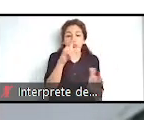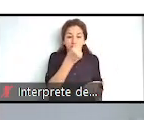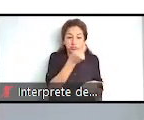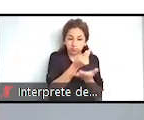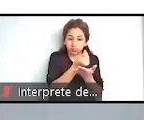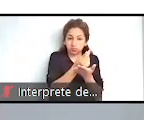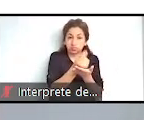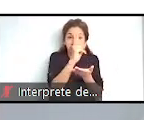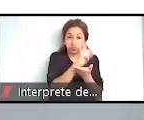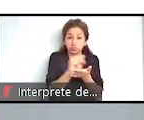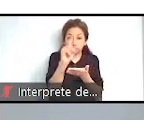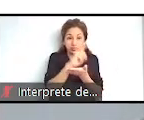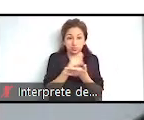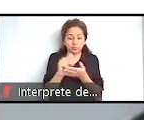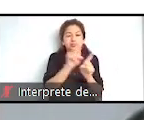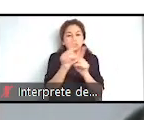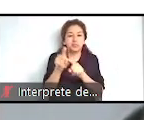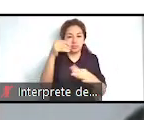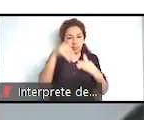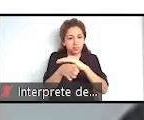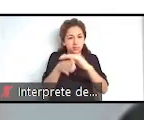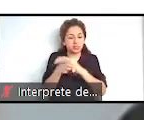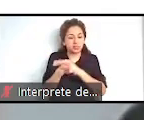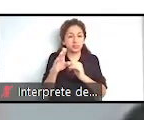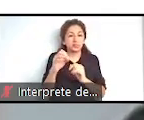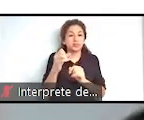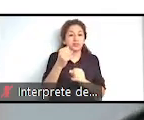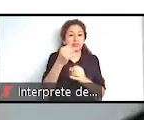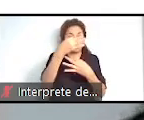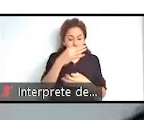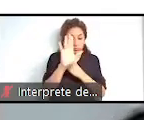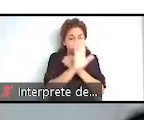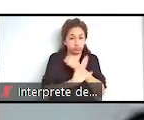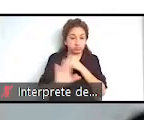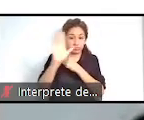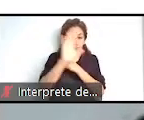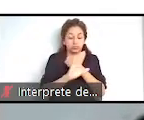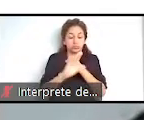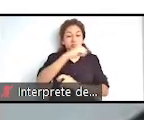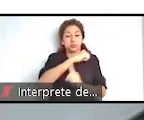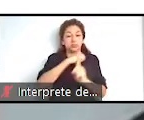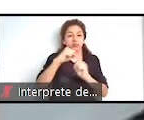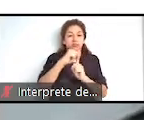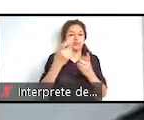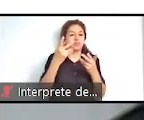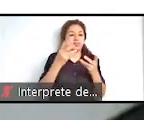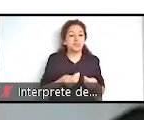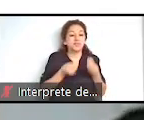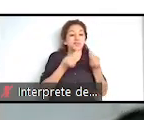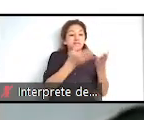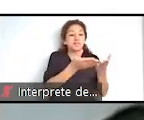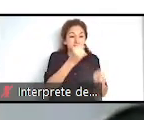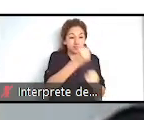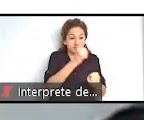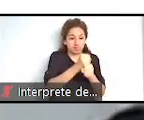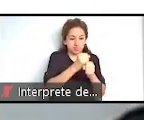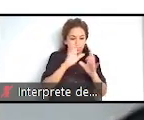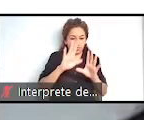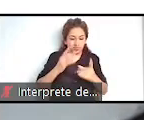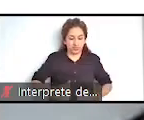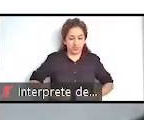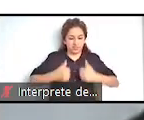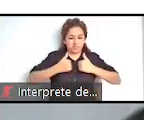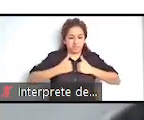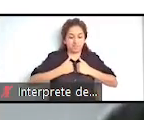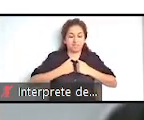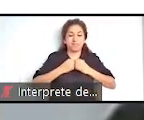and adequate conditions and access to social security to allow a dignified life with a micro